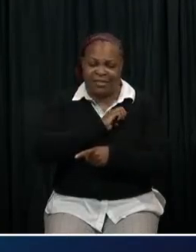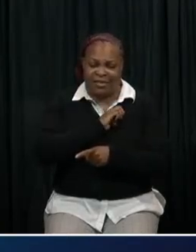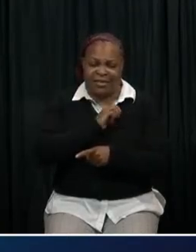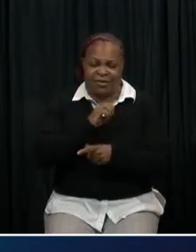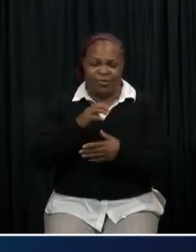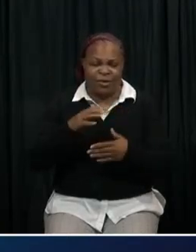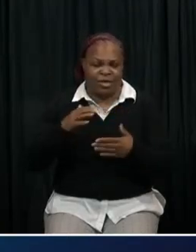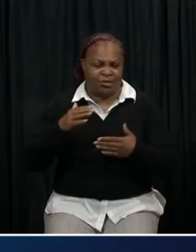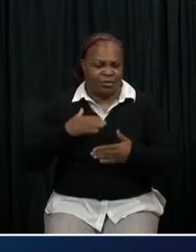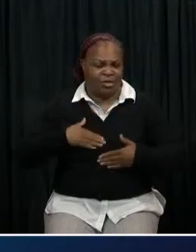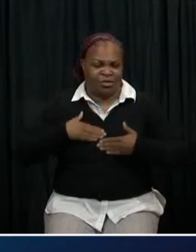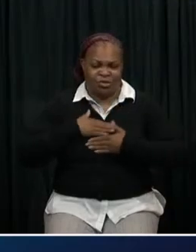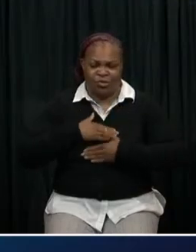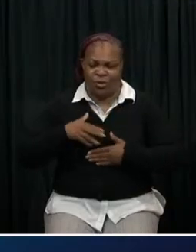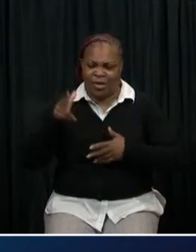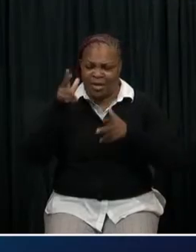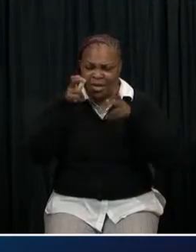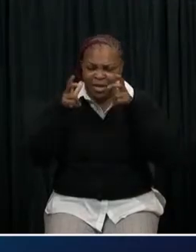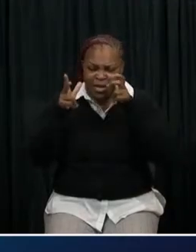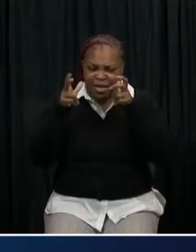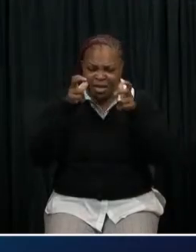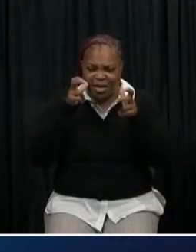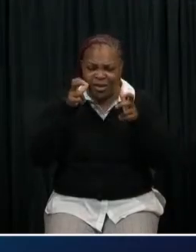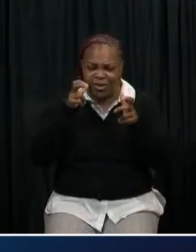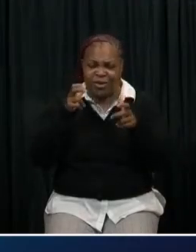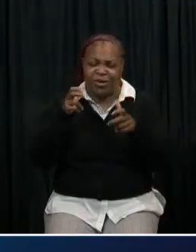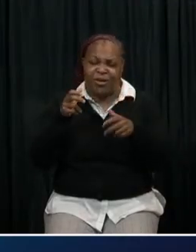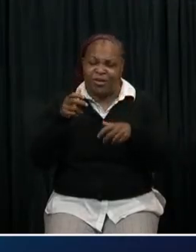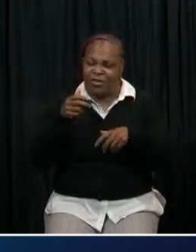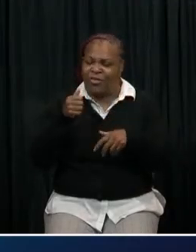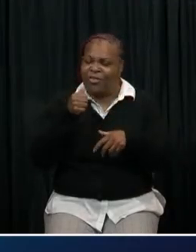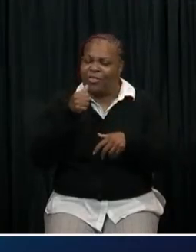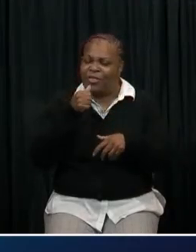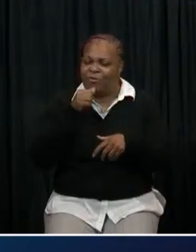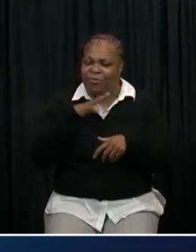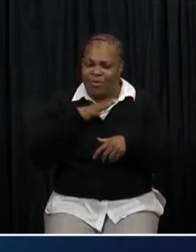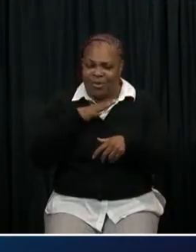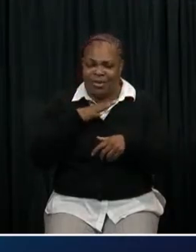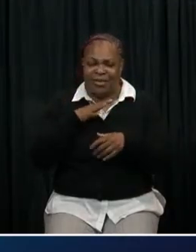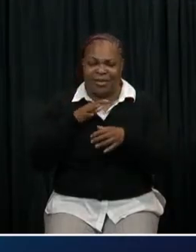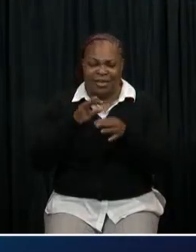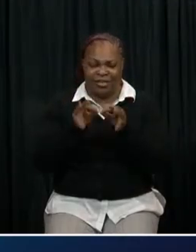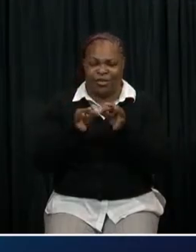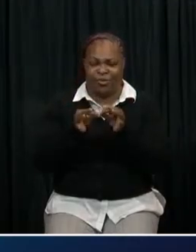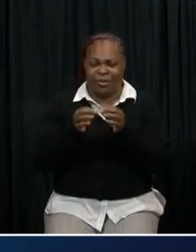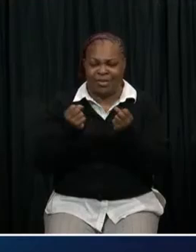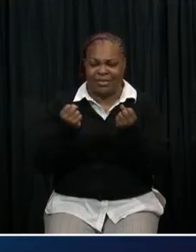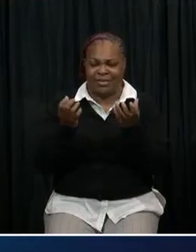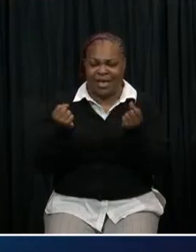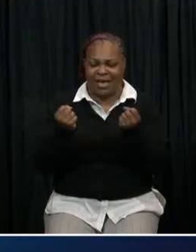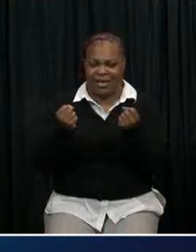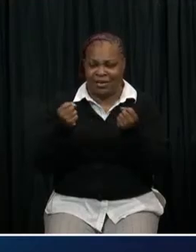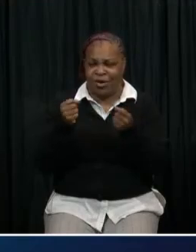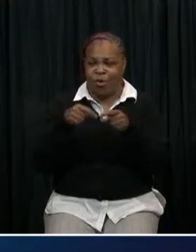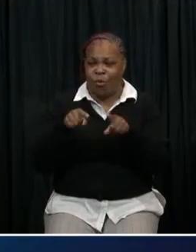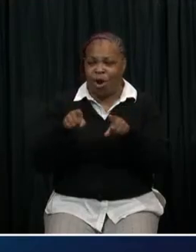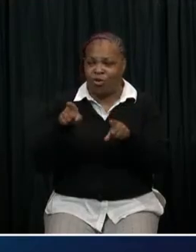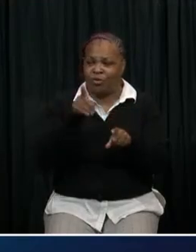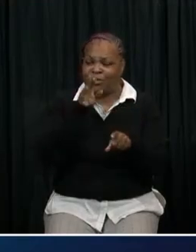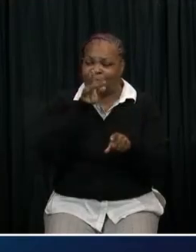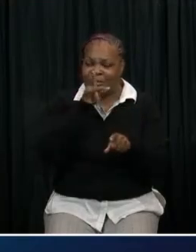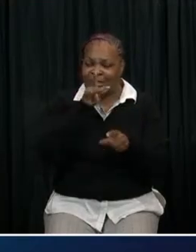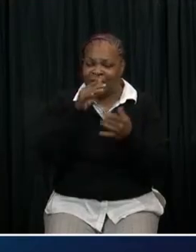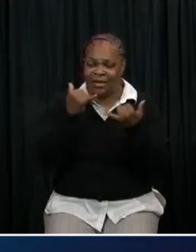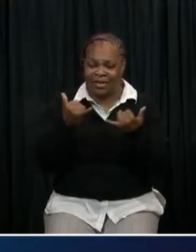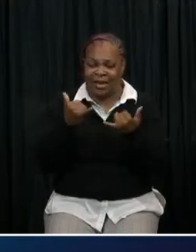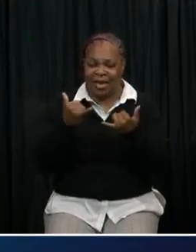is translating in signs where you were speaking. Thank you. Now we have